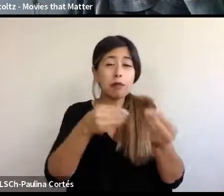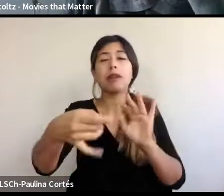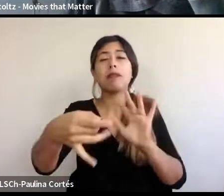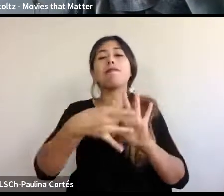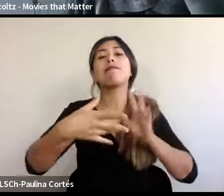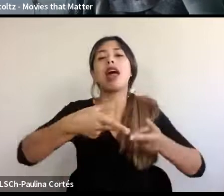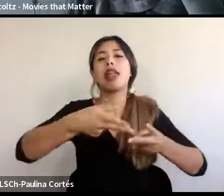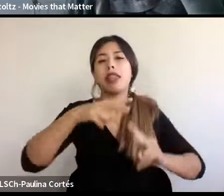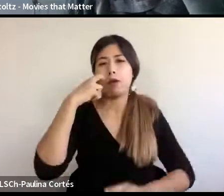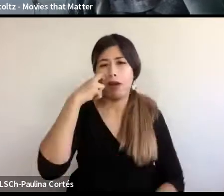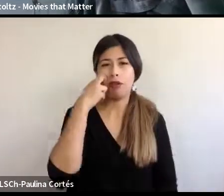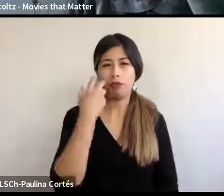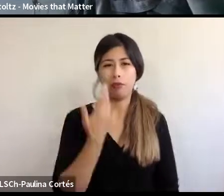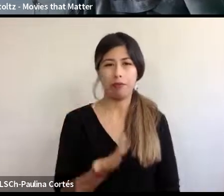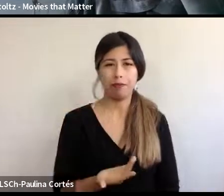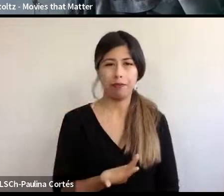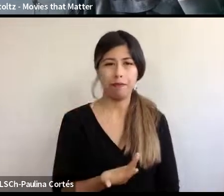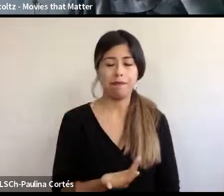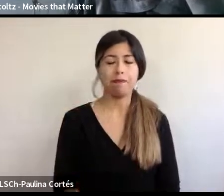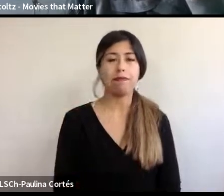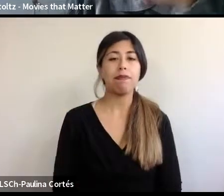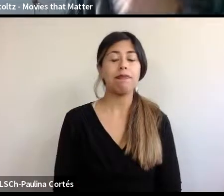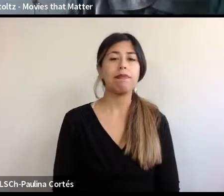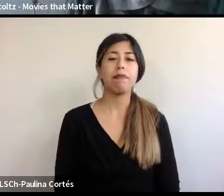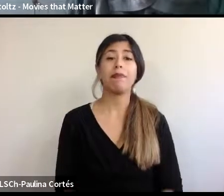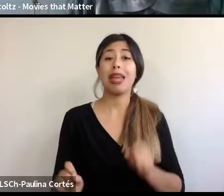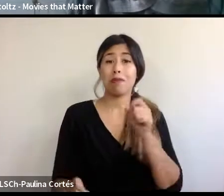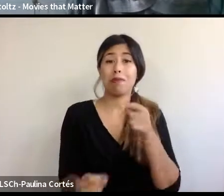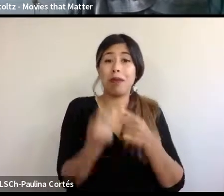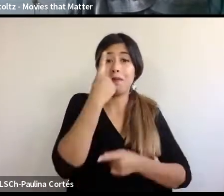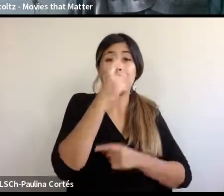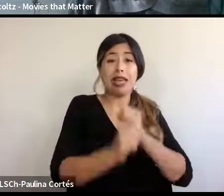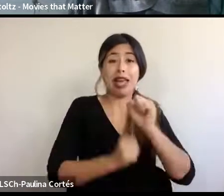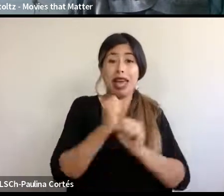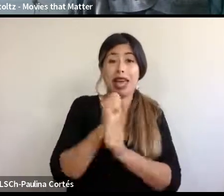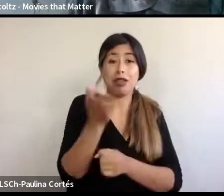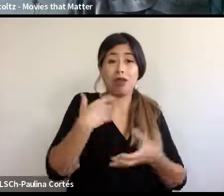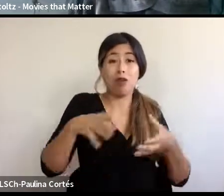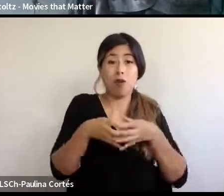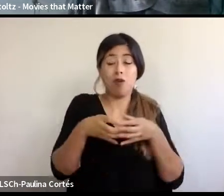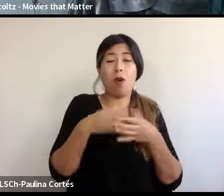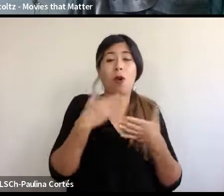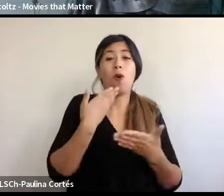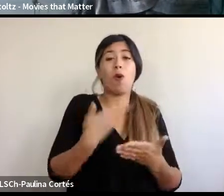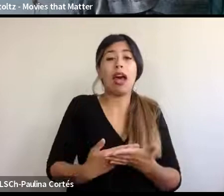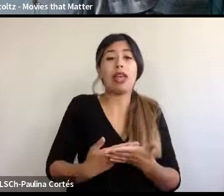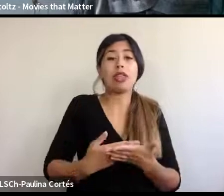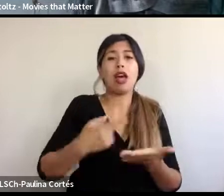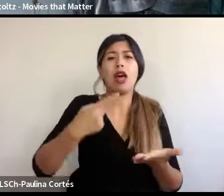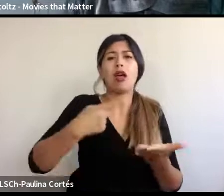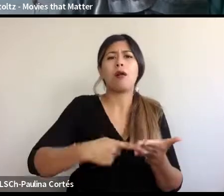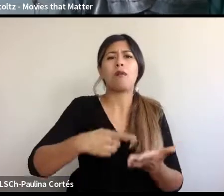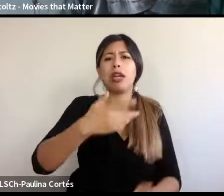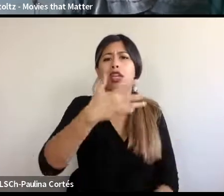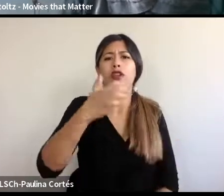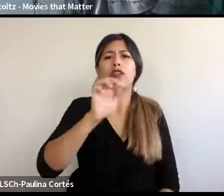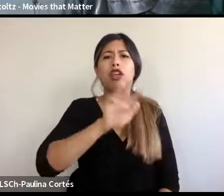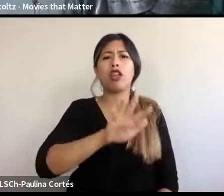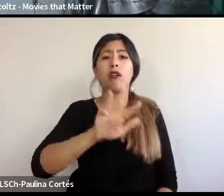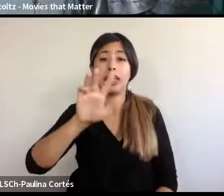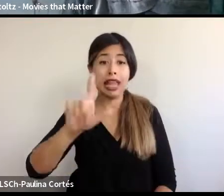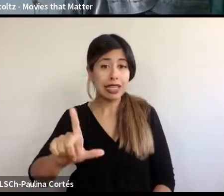first edition of One World was in 1997. It was founded exactly